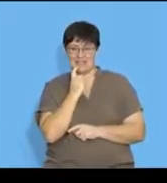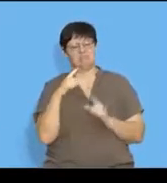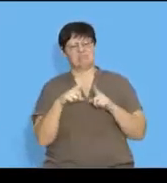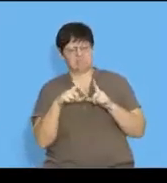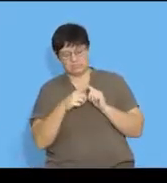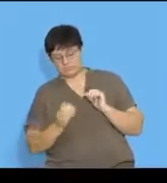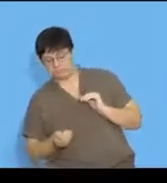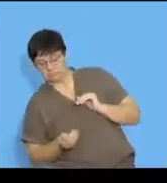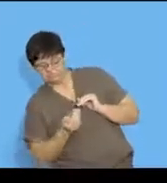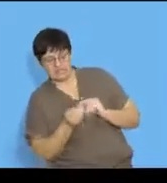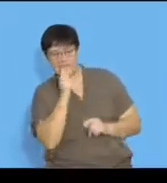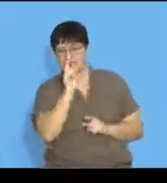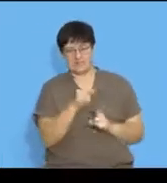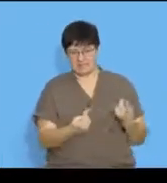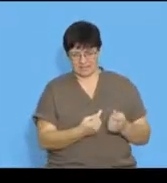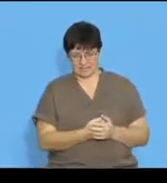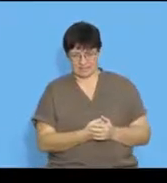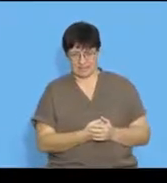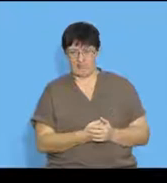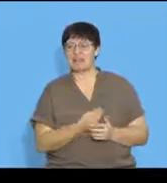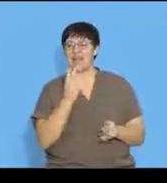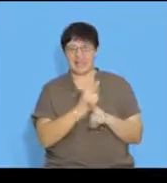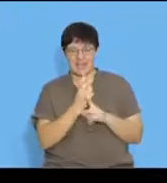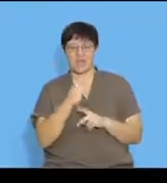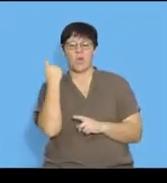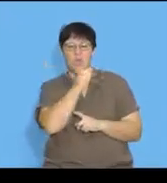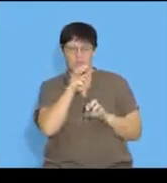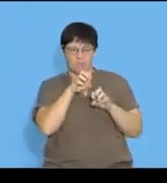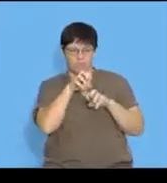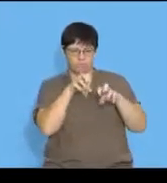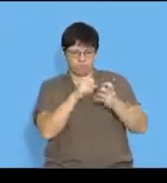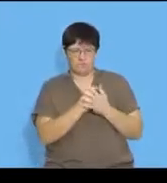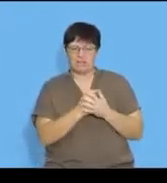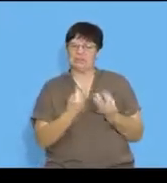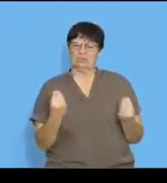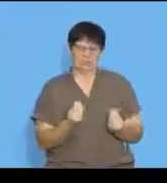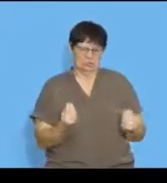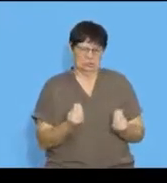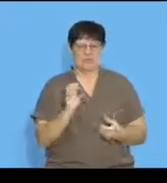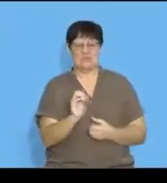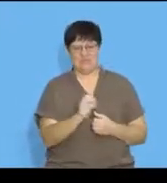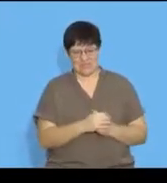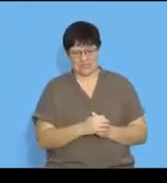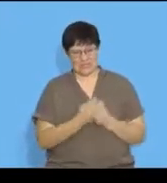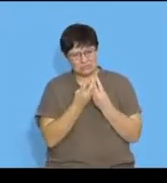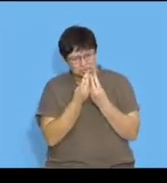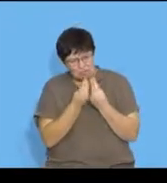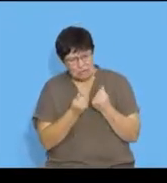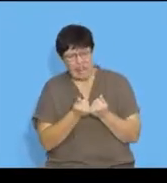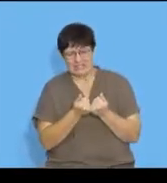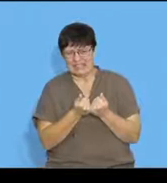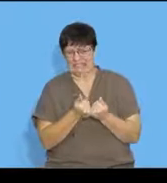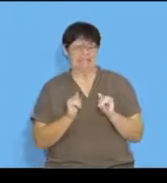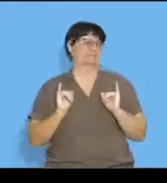it's internal. So you get these white bumps. It's sore, It's dry, it's